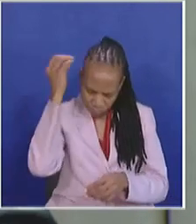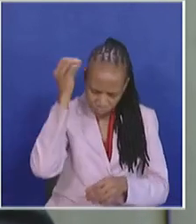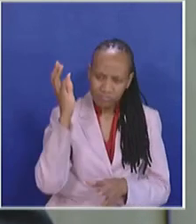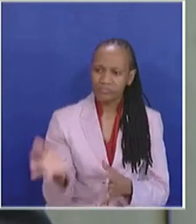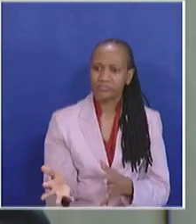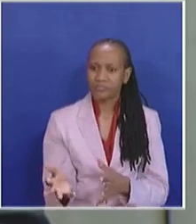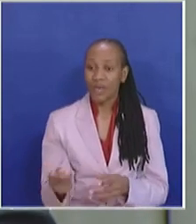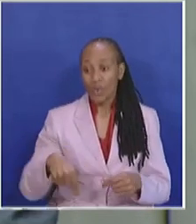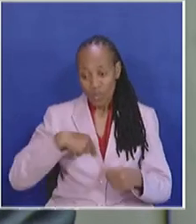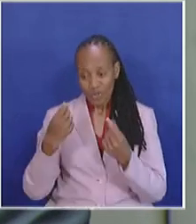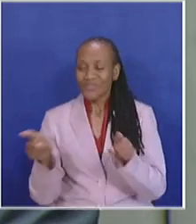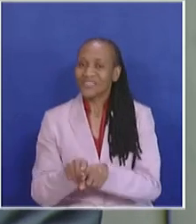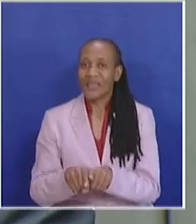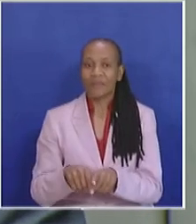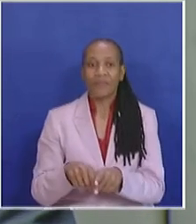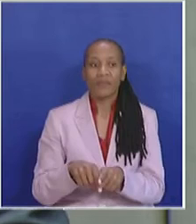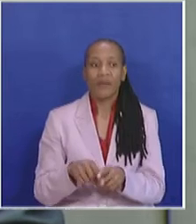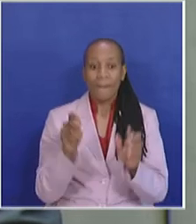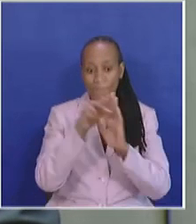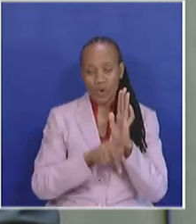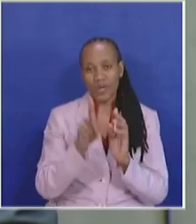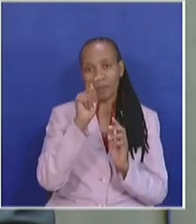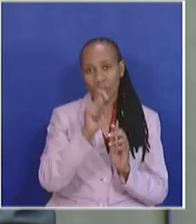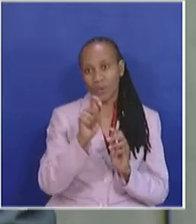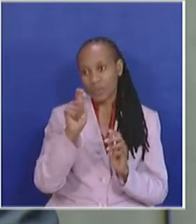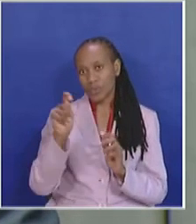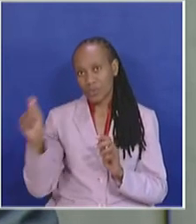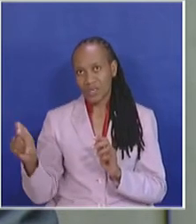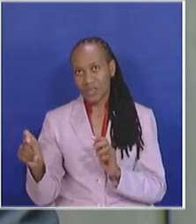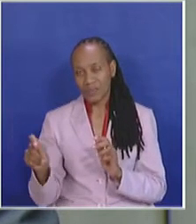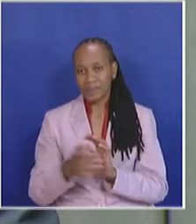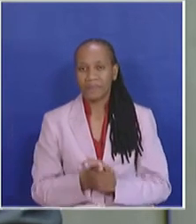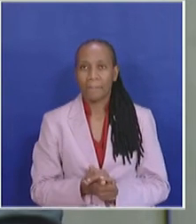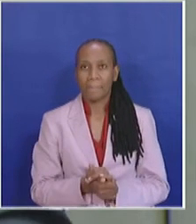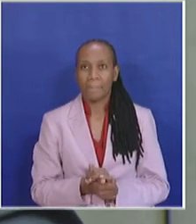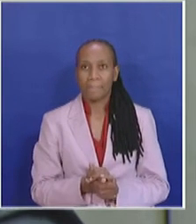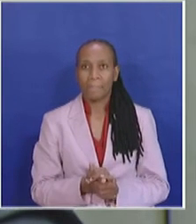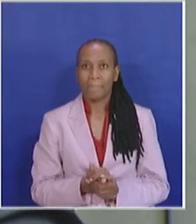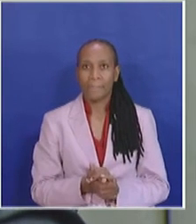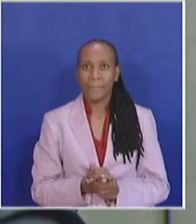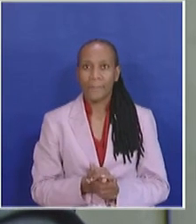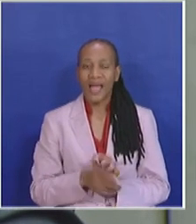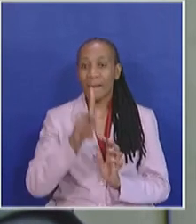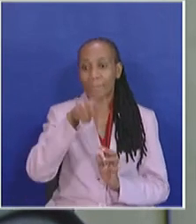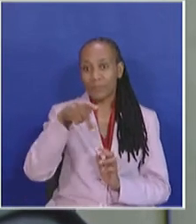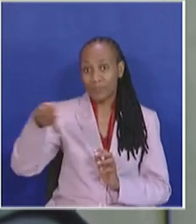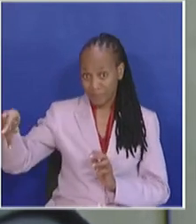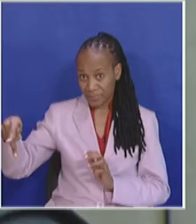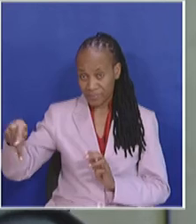triple P programs, which is public-private partnership. We've got a number of them. One of them is